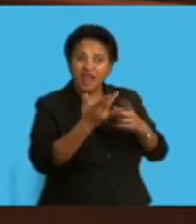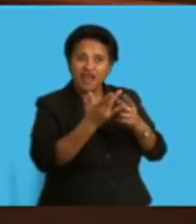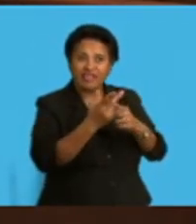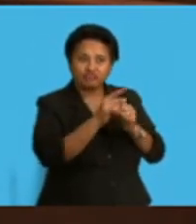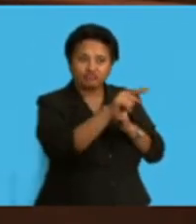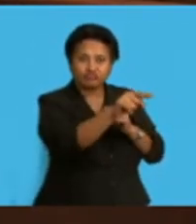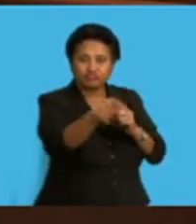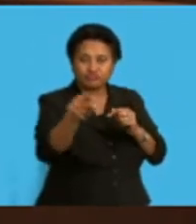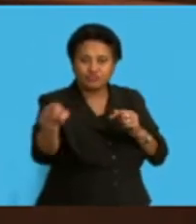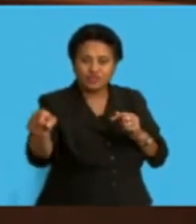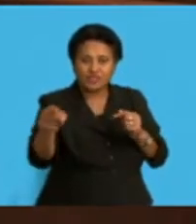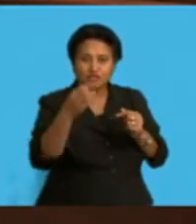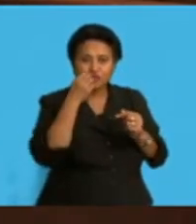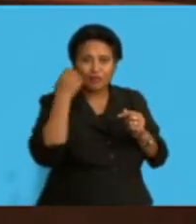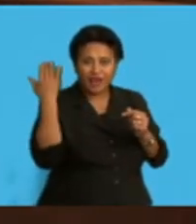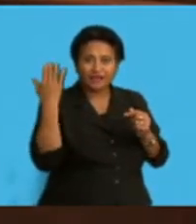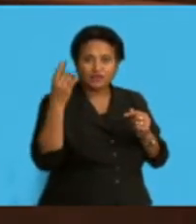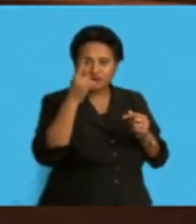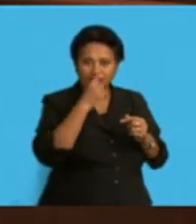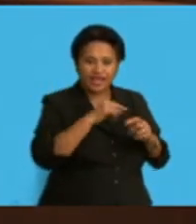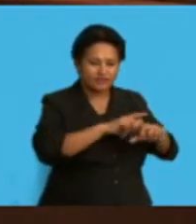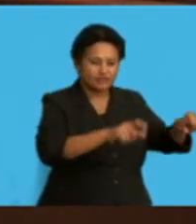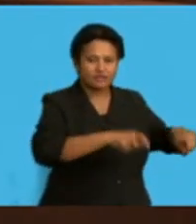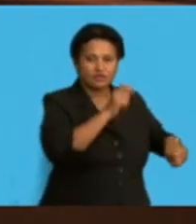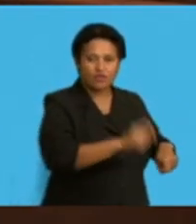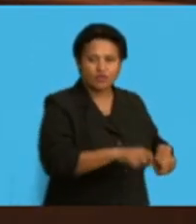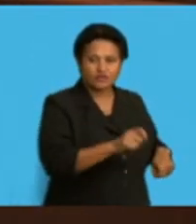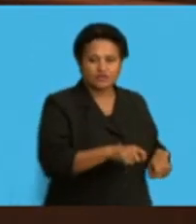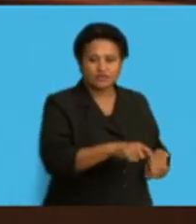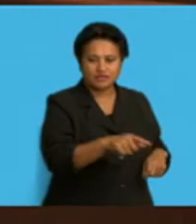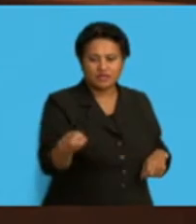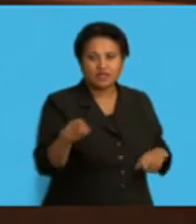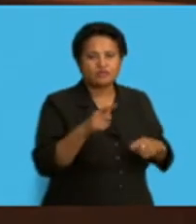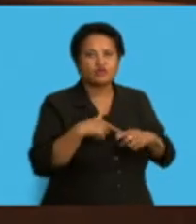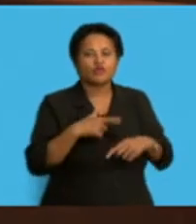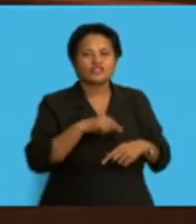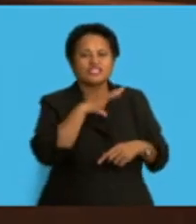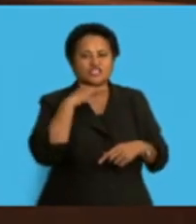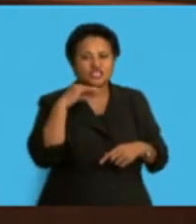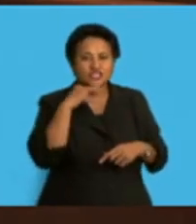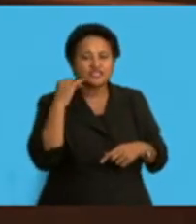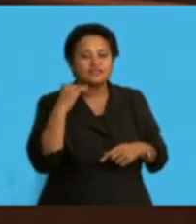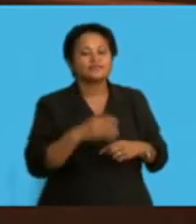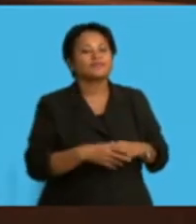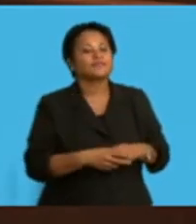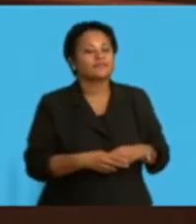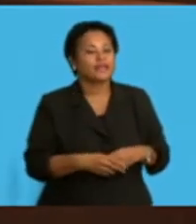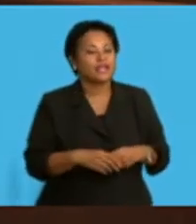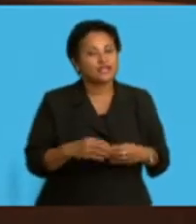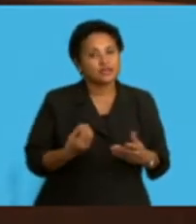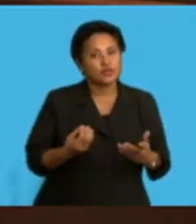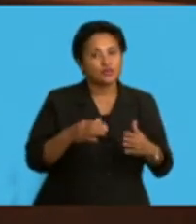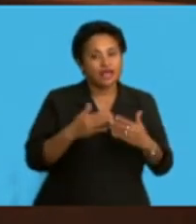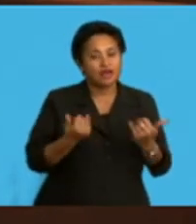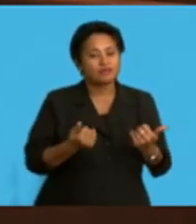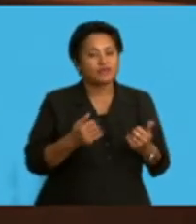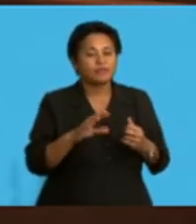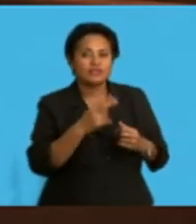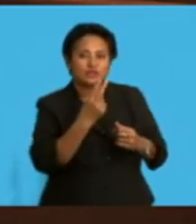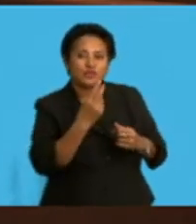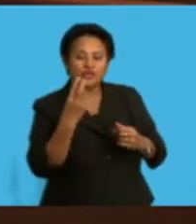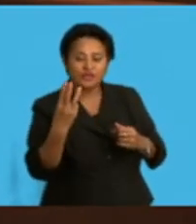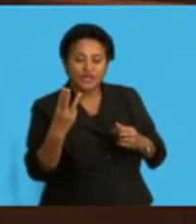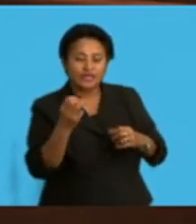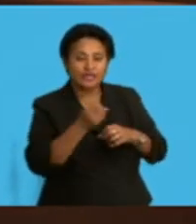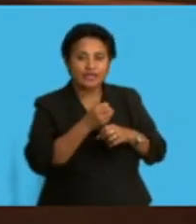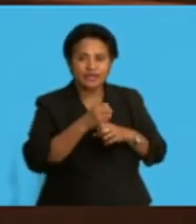And they've already started paying those fines. Also, Madam Speaker, there are still cartel retailers in Fiji. So 2 or 3 suppliers of a particular product